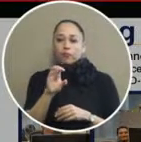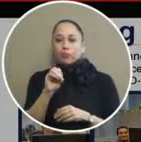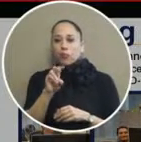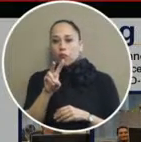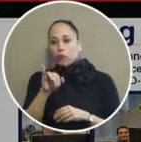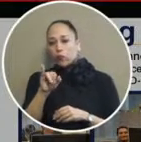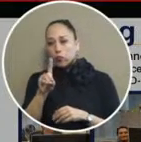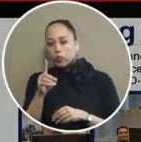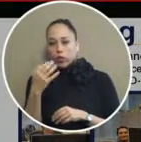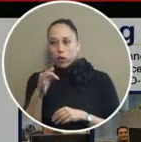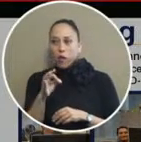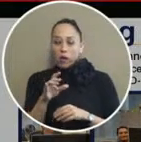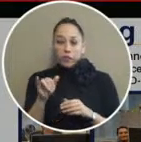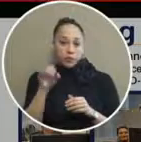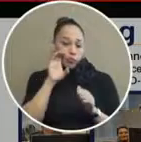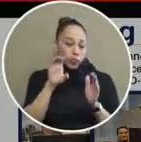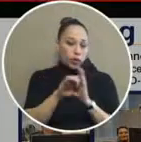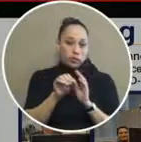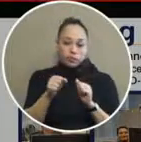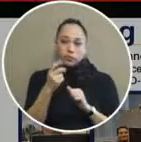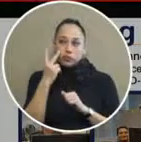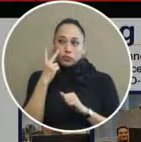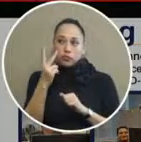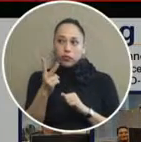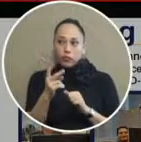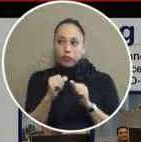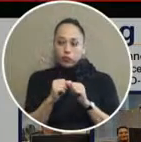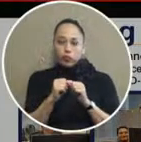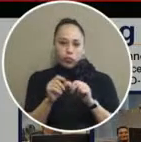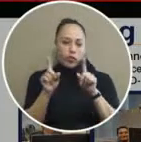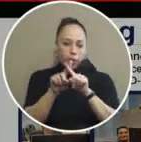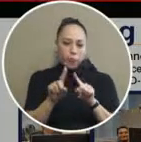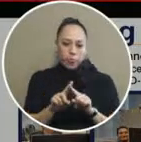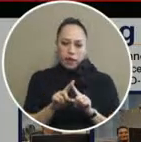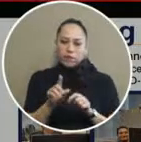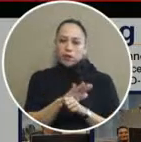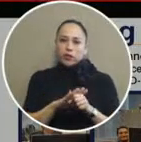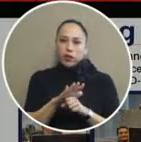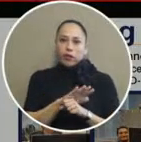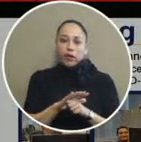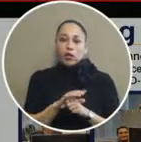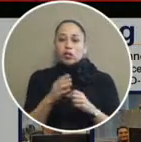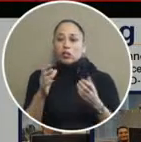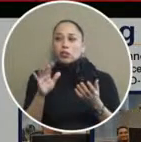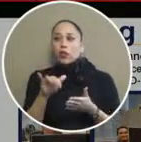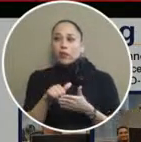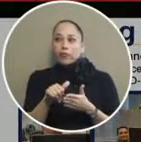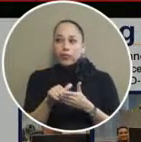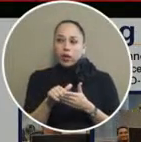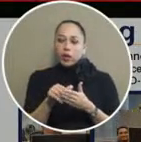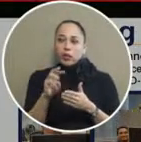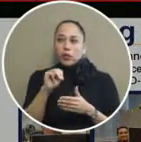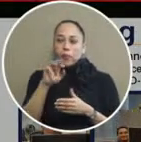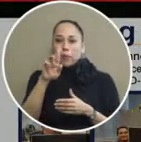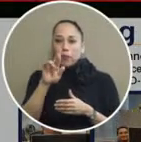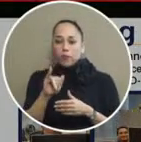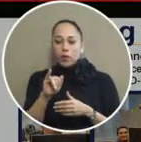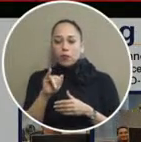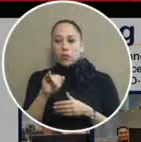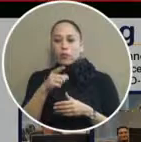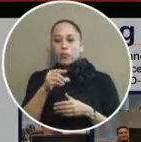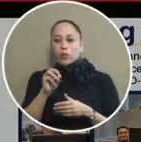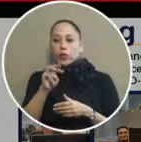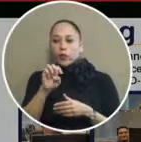pictured as a spotlight, we have our street and maintenance different areas. And so a shout out to Mary Gomez. And so she has